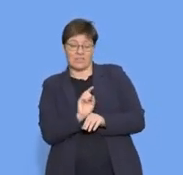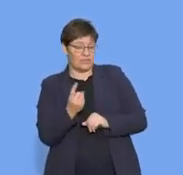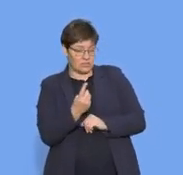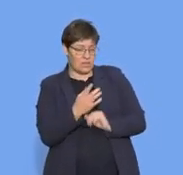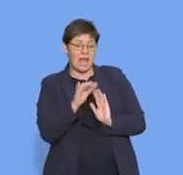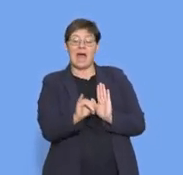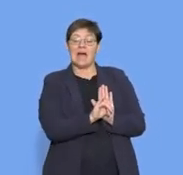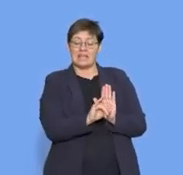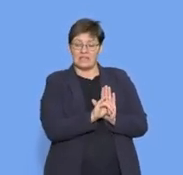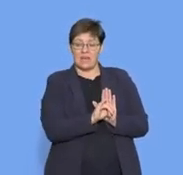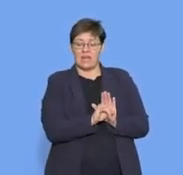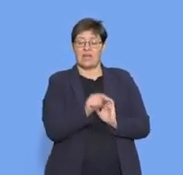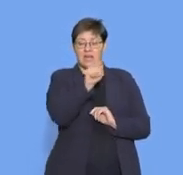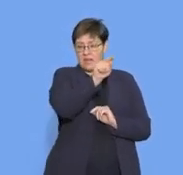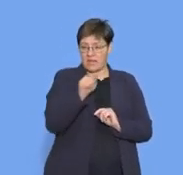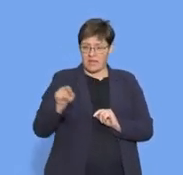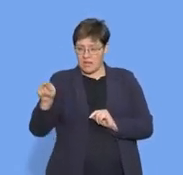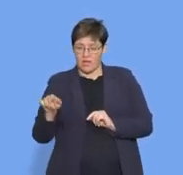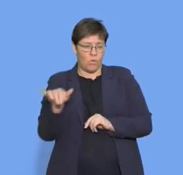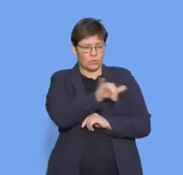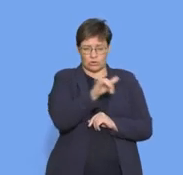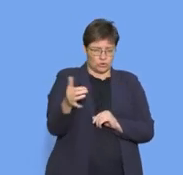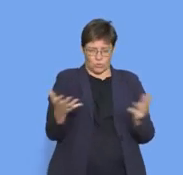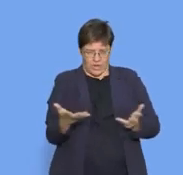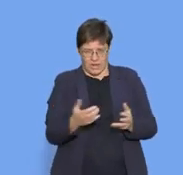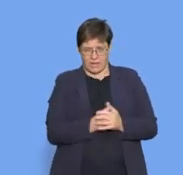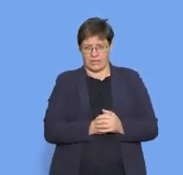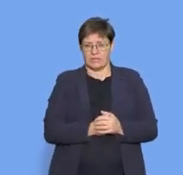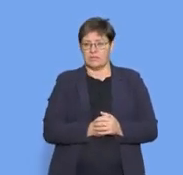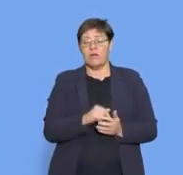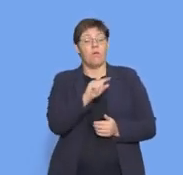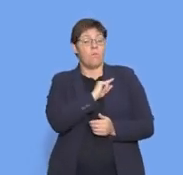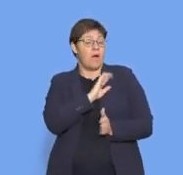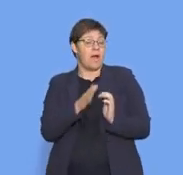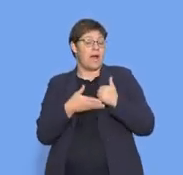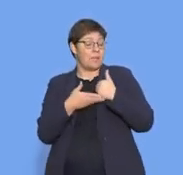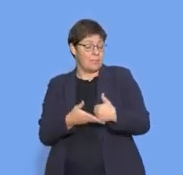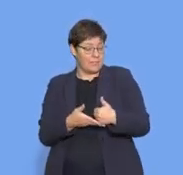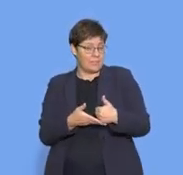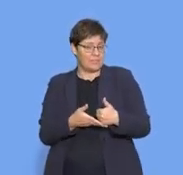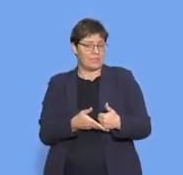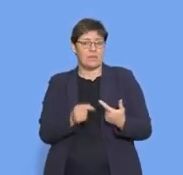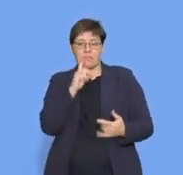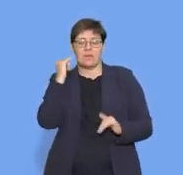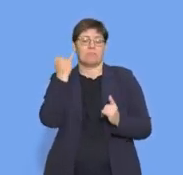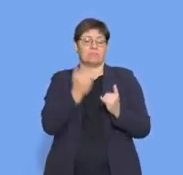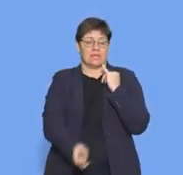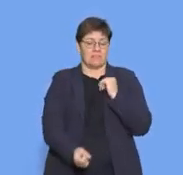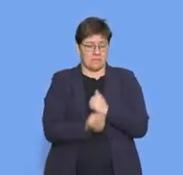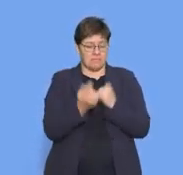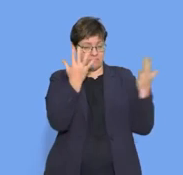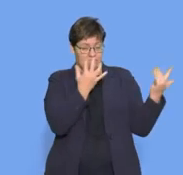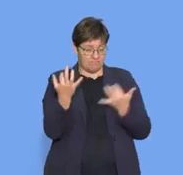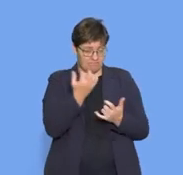advice would be to identify which part of the formula is which. The reason why this is going to help me is just in case you